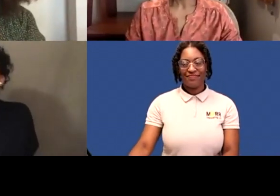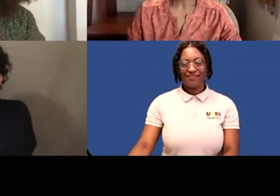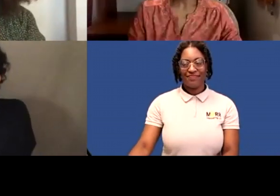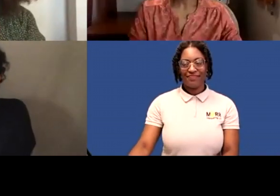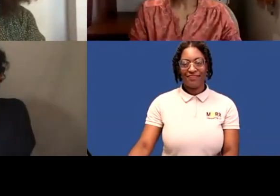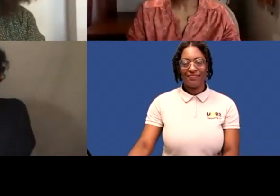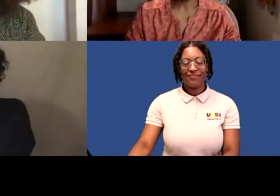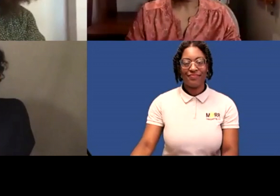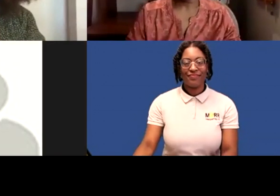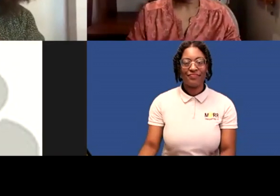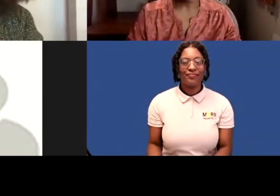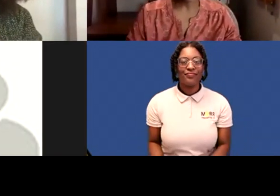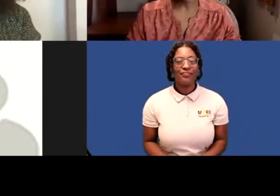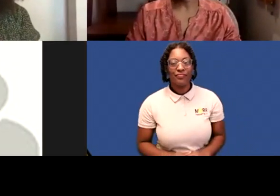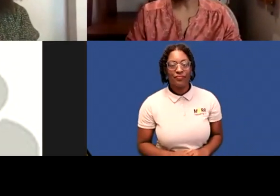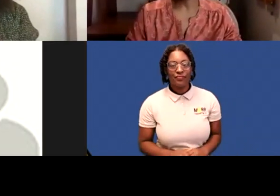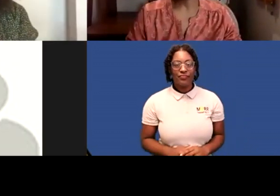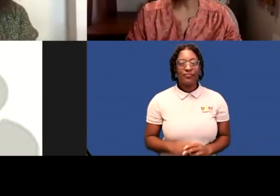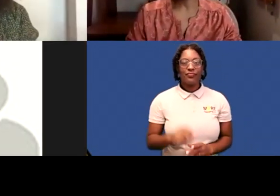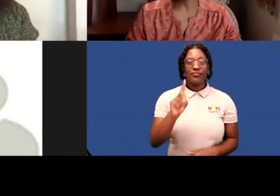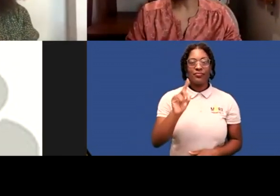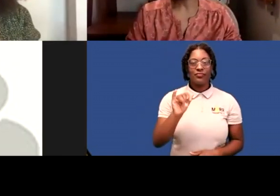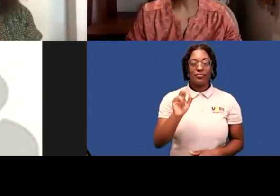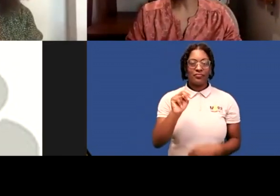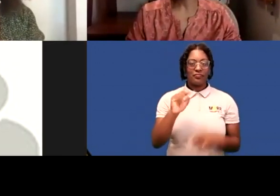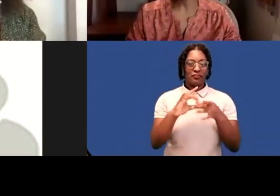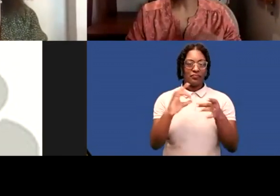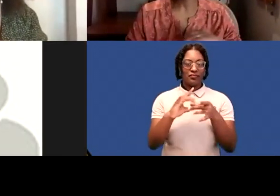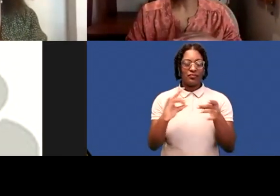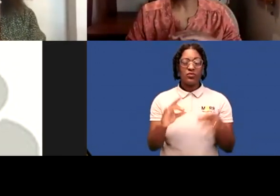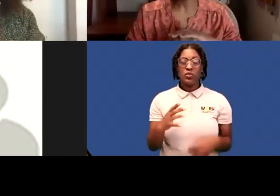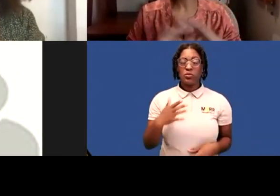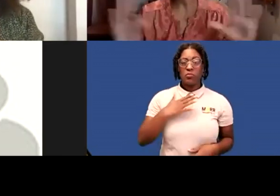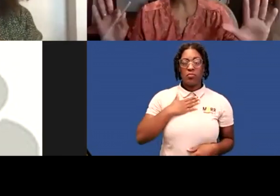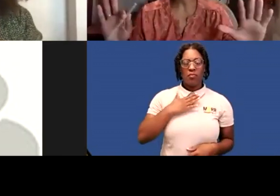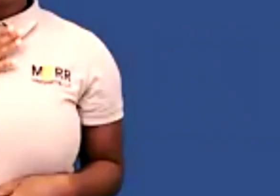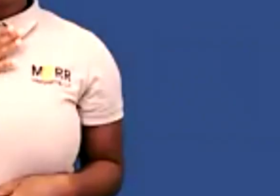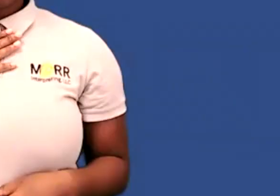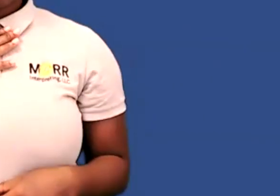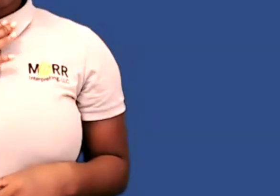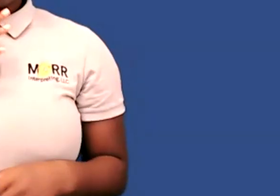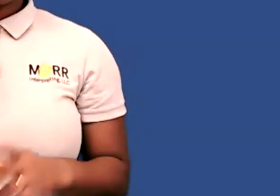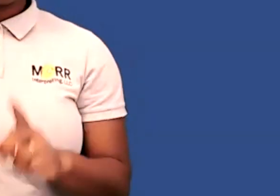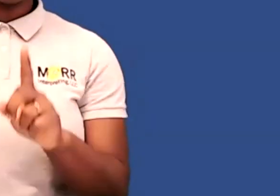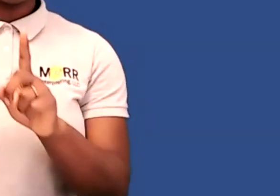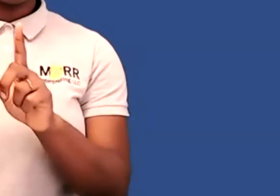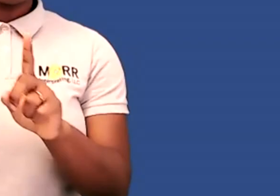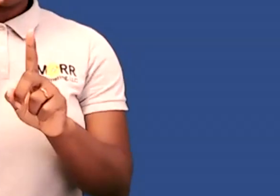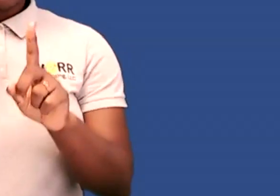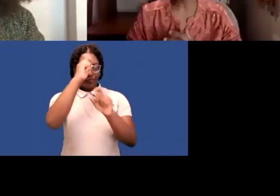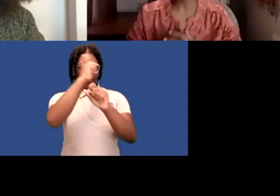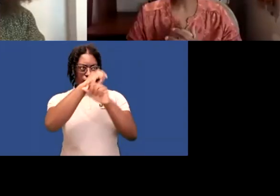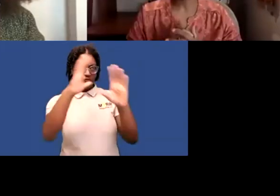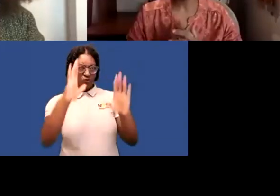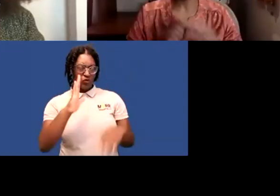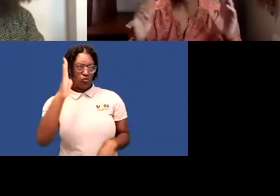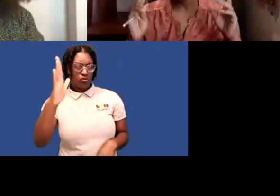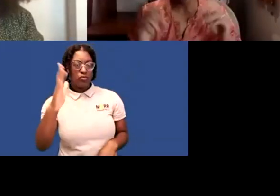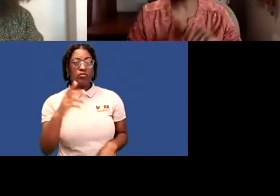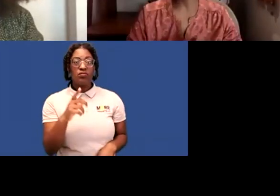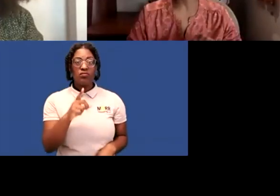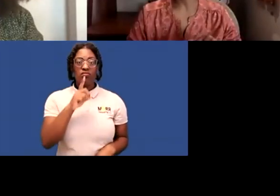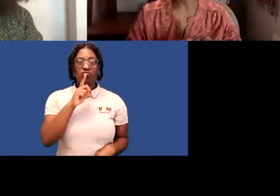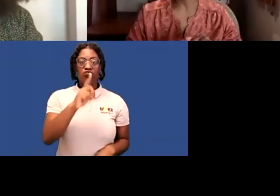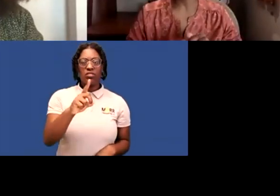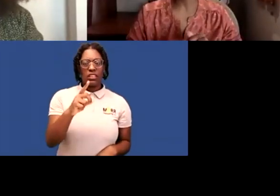So I think what it looks like is just busting out of the box of normal, quote